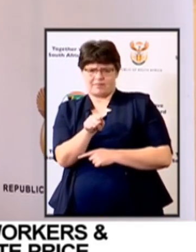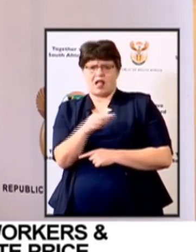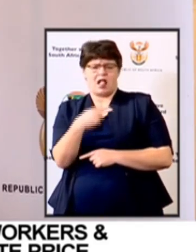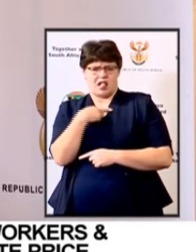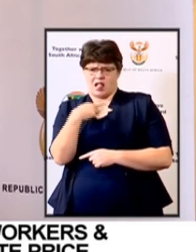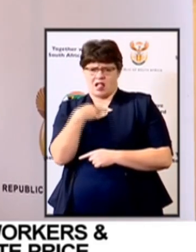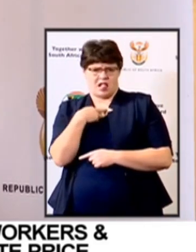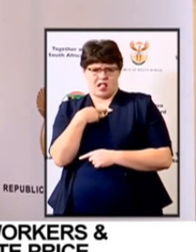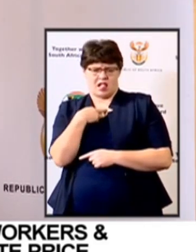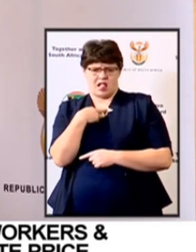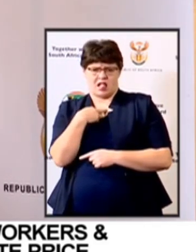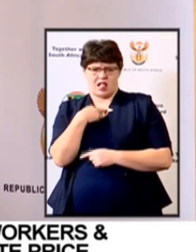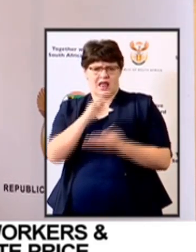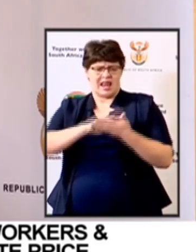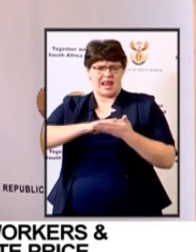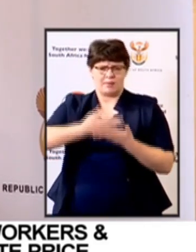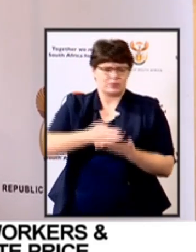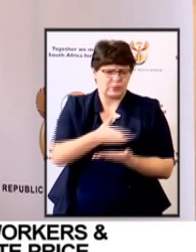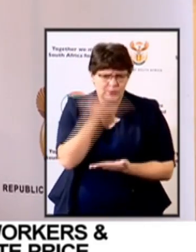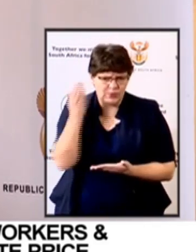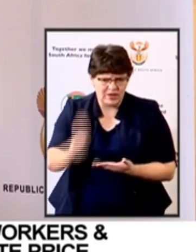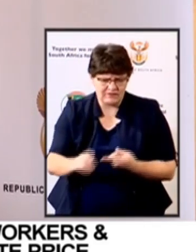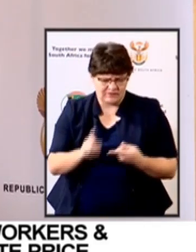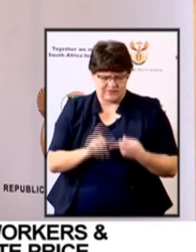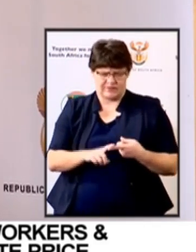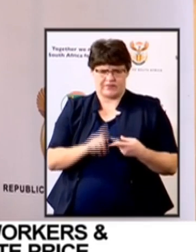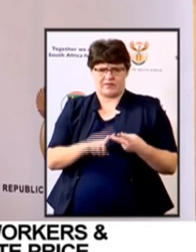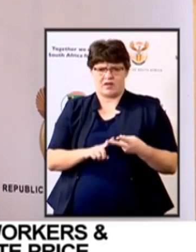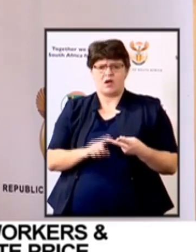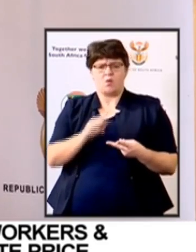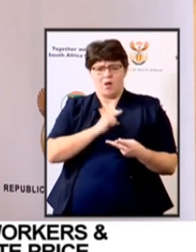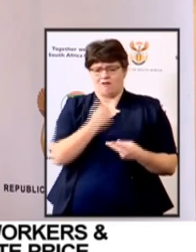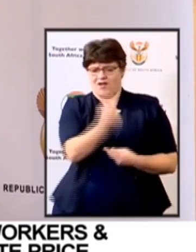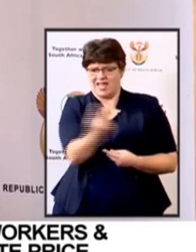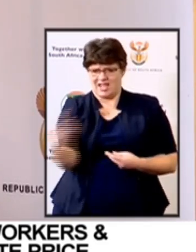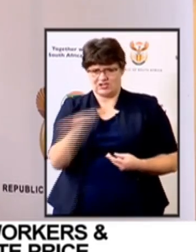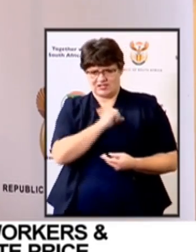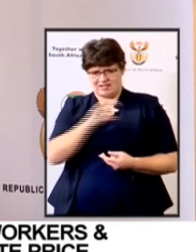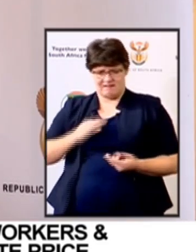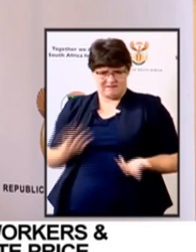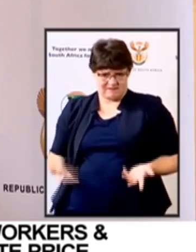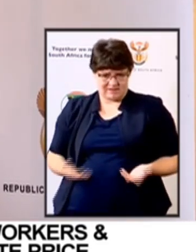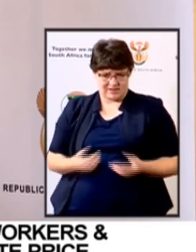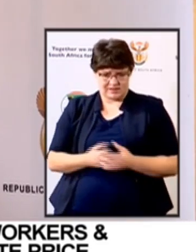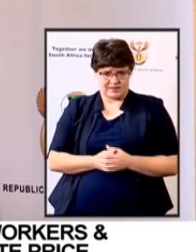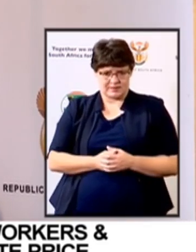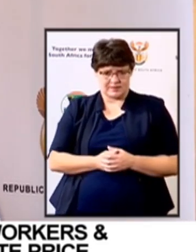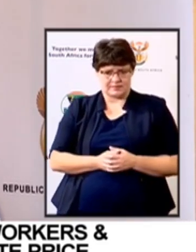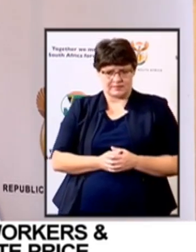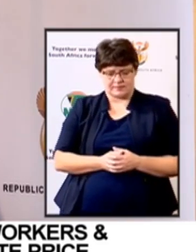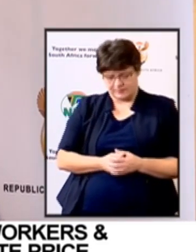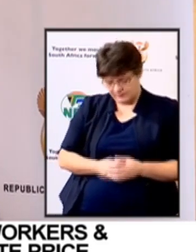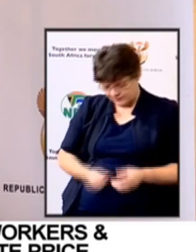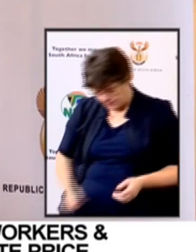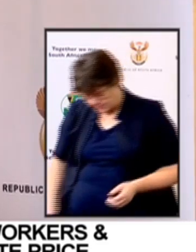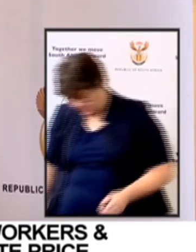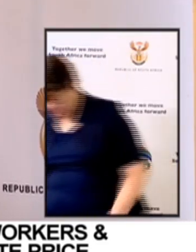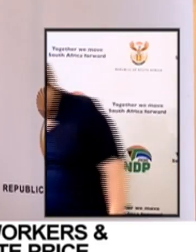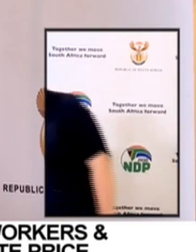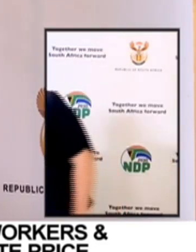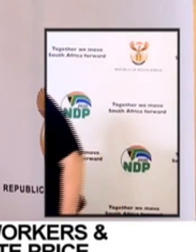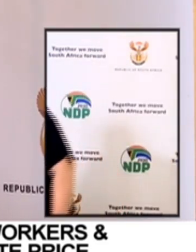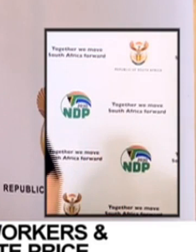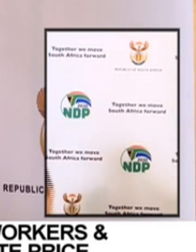of laptops for each employee. What we're referring to here is that